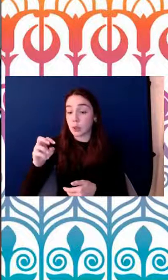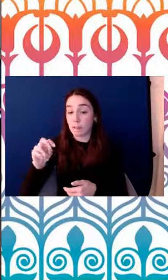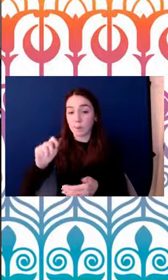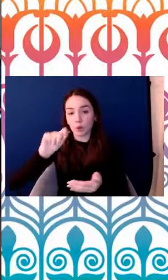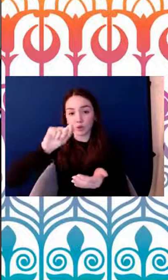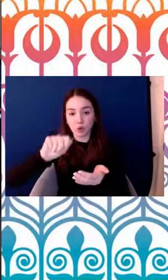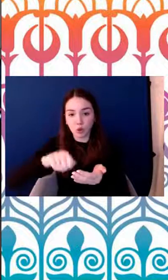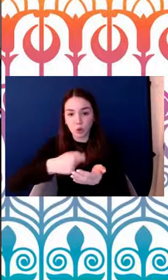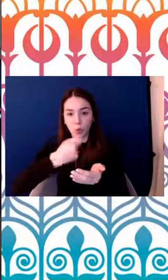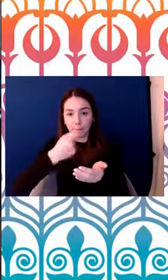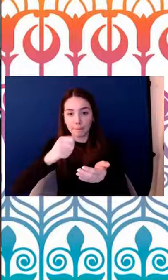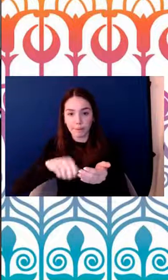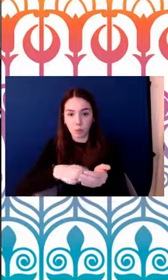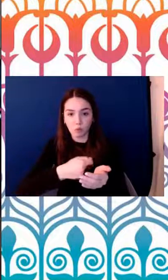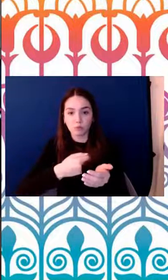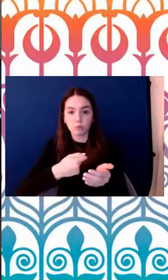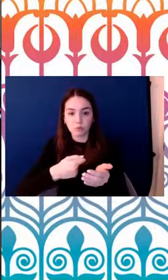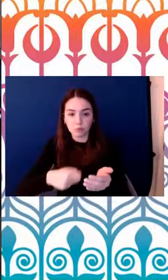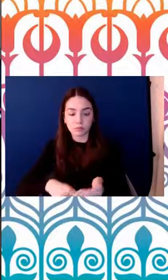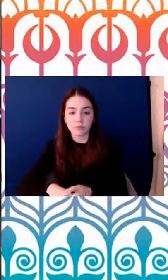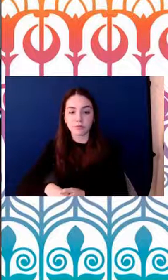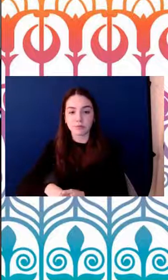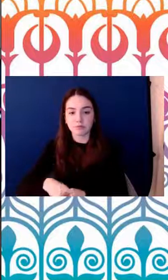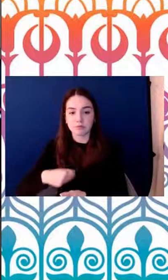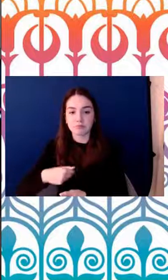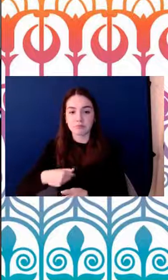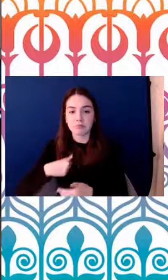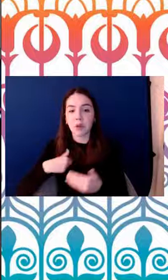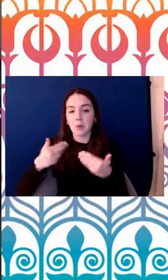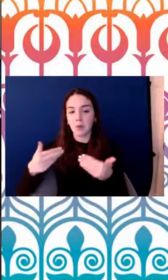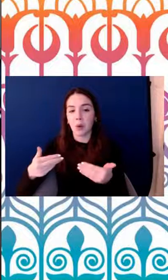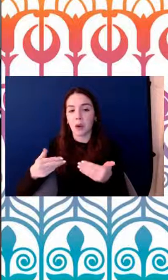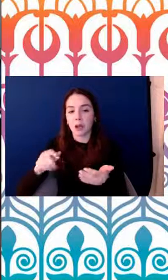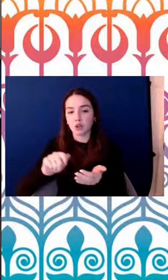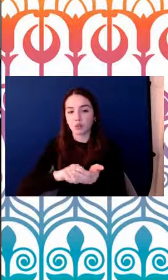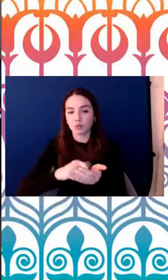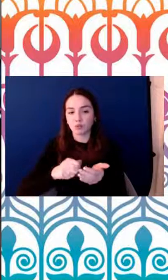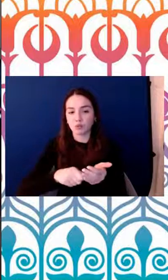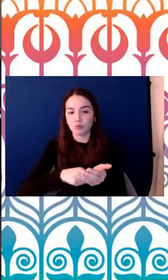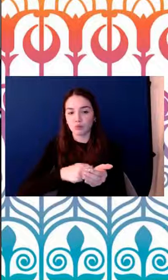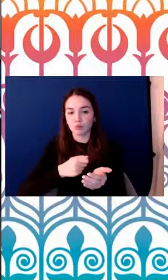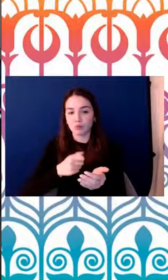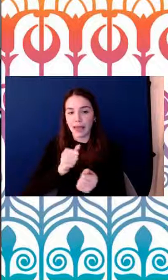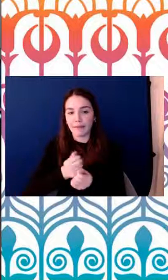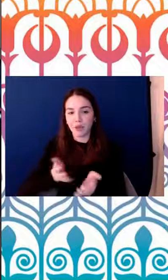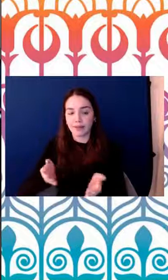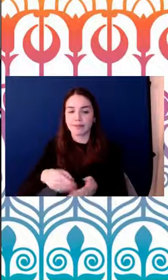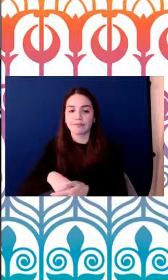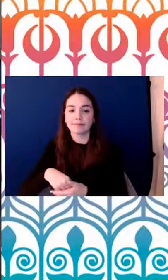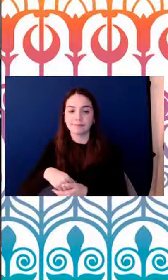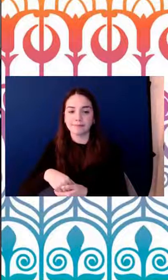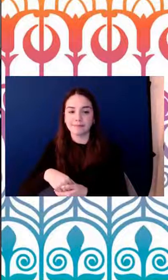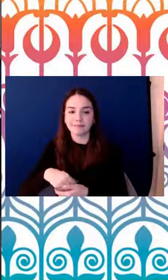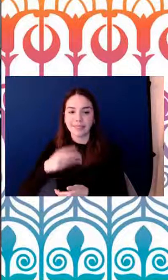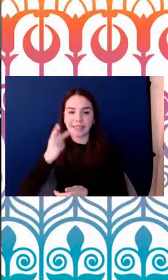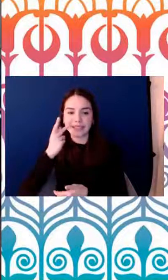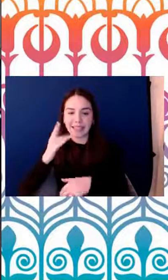out. So I'm going to do that for you guys. And then you get all the good guts out of it. Look at that.